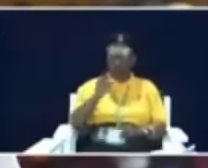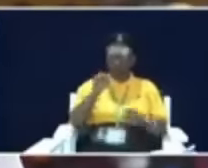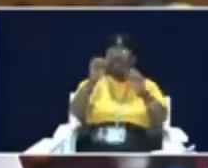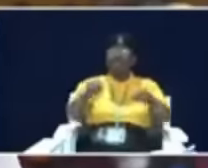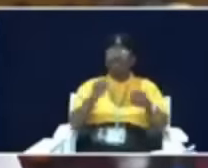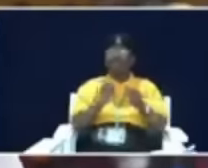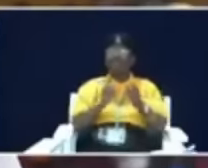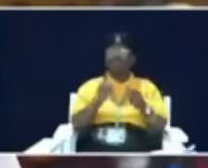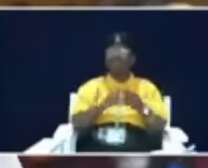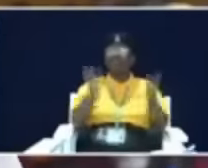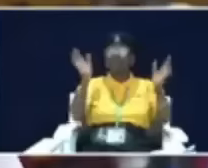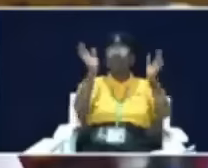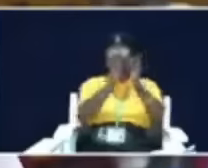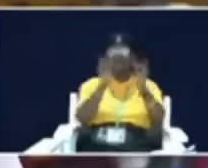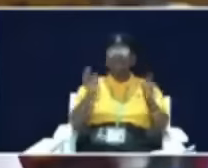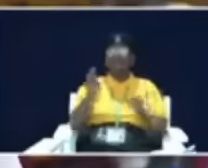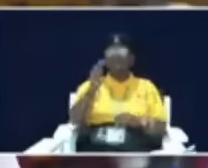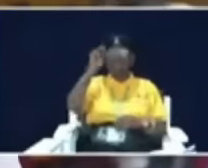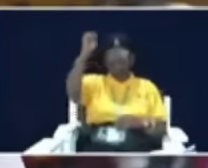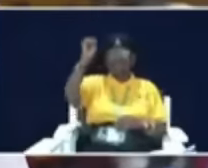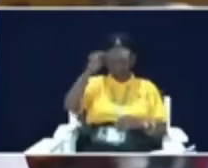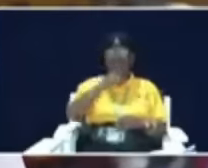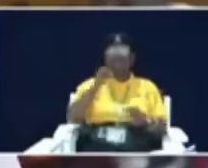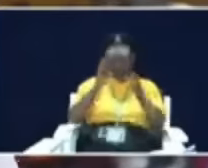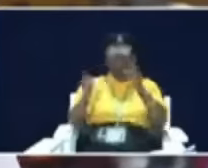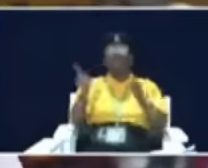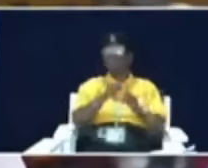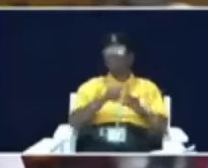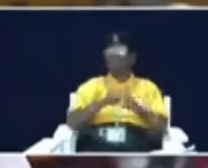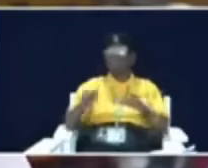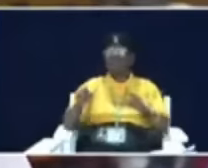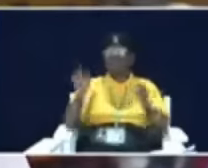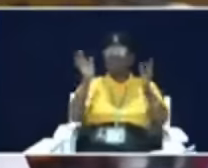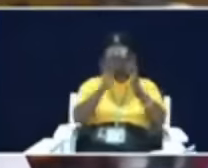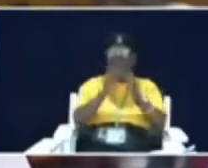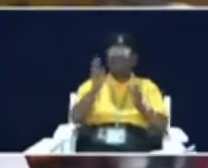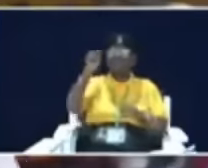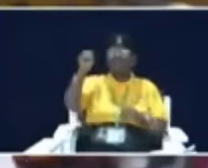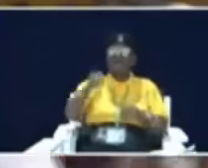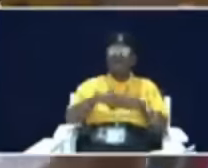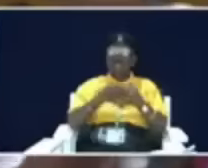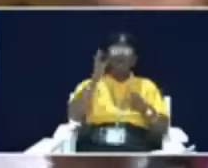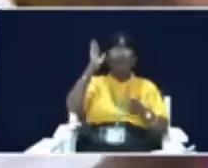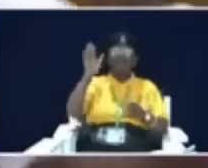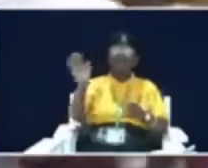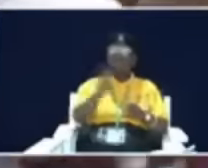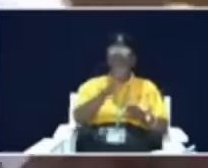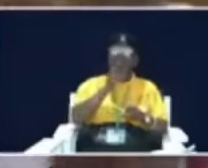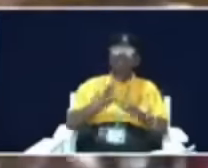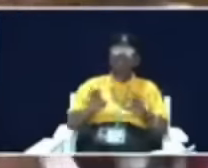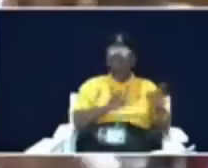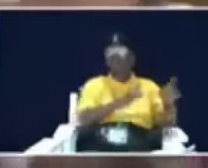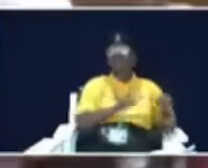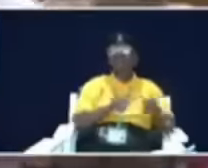And if you don't contact him, how will your Red Sea part? It takes the wind of the Holy Spirit